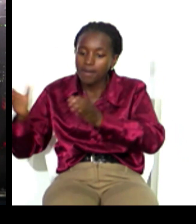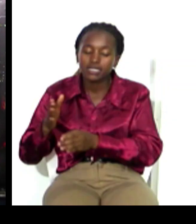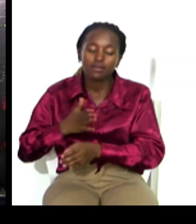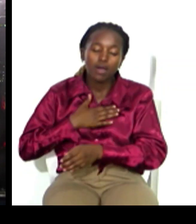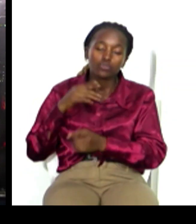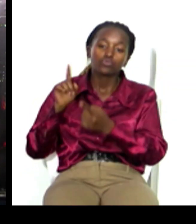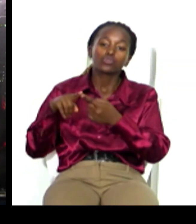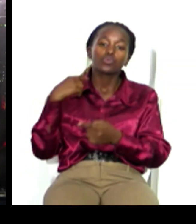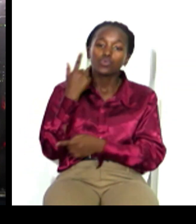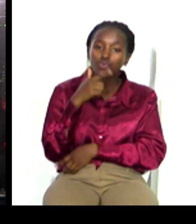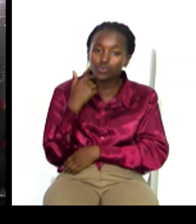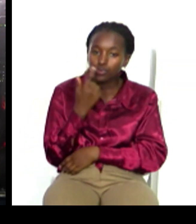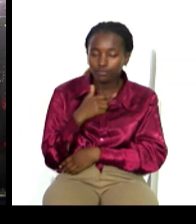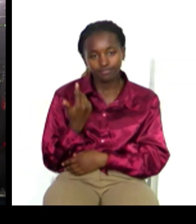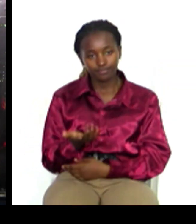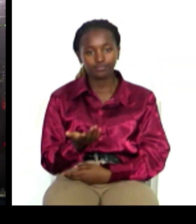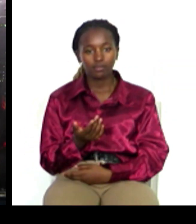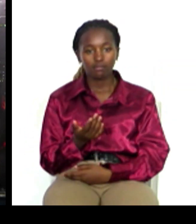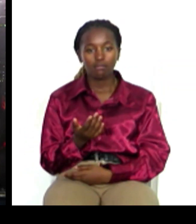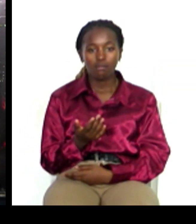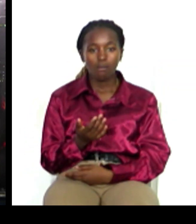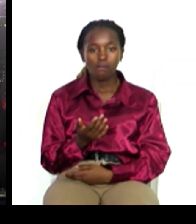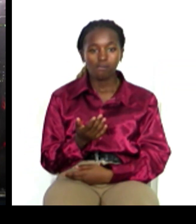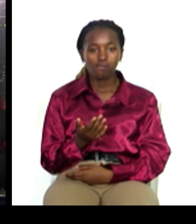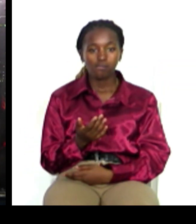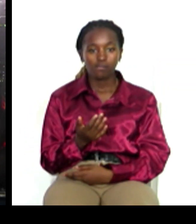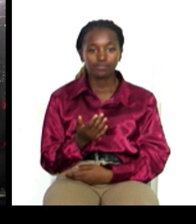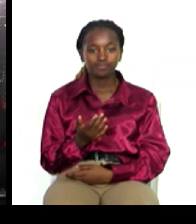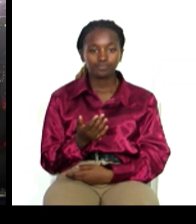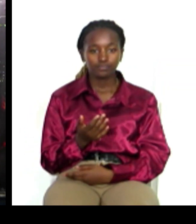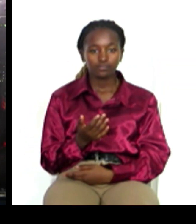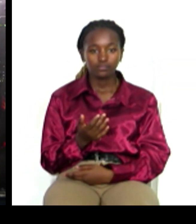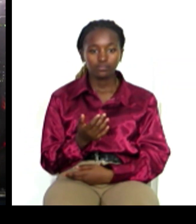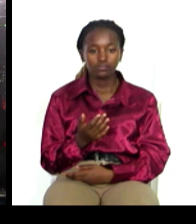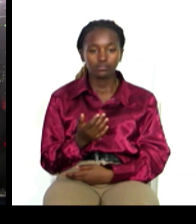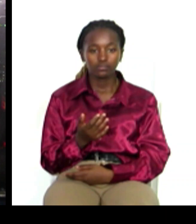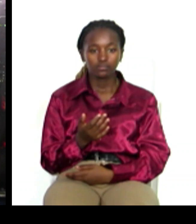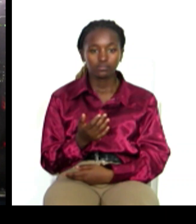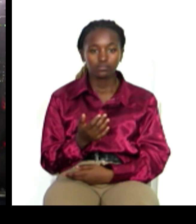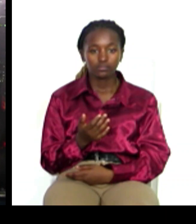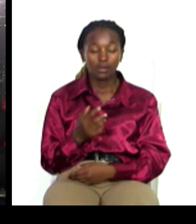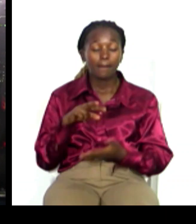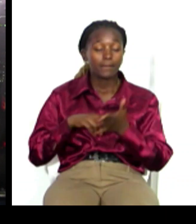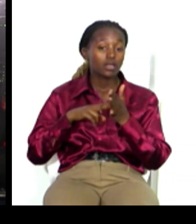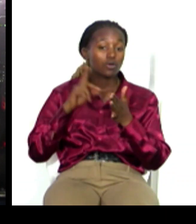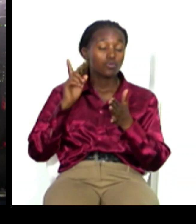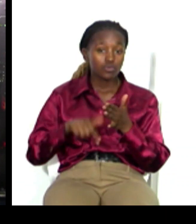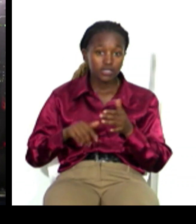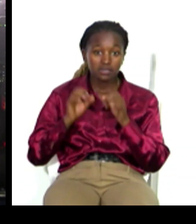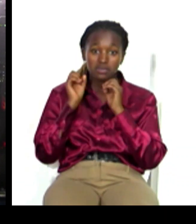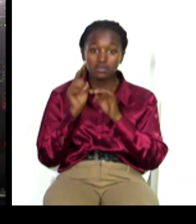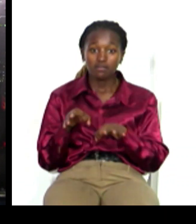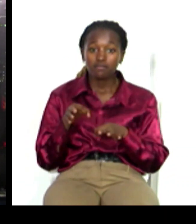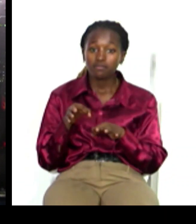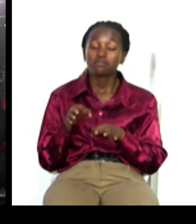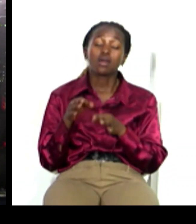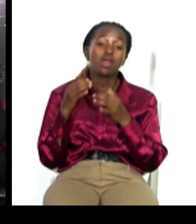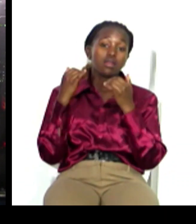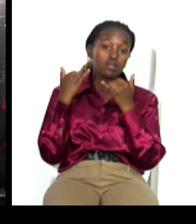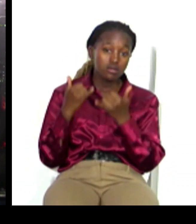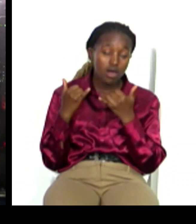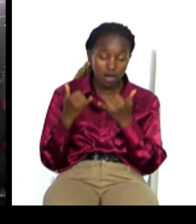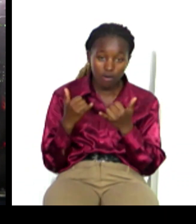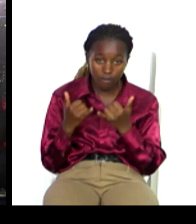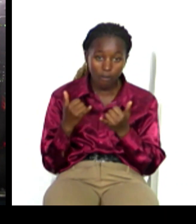well that ukishakuwa AU chairperson, huwezi endelea bado unataka kuwa party leader. We just come back home, arrange vitu